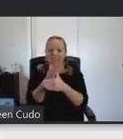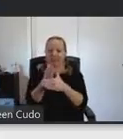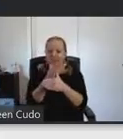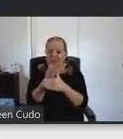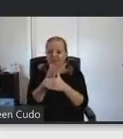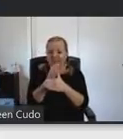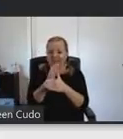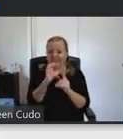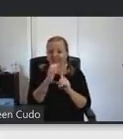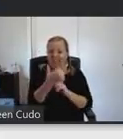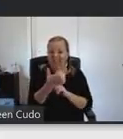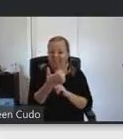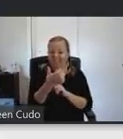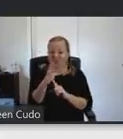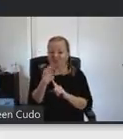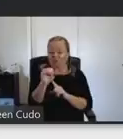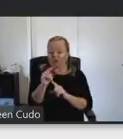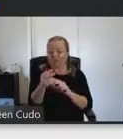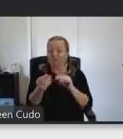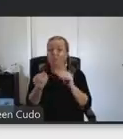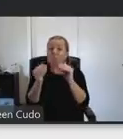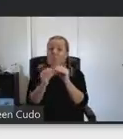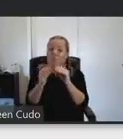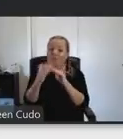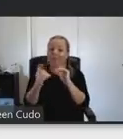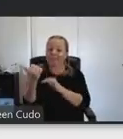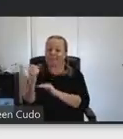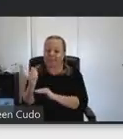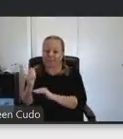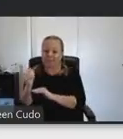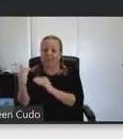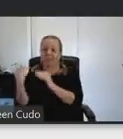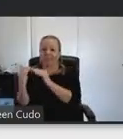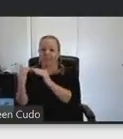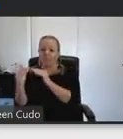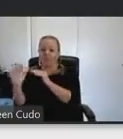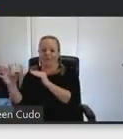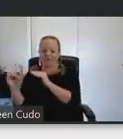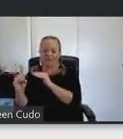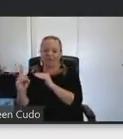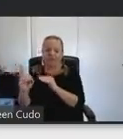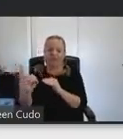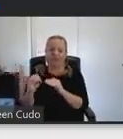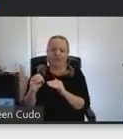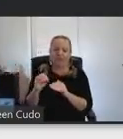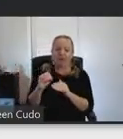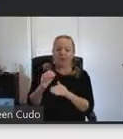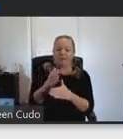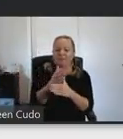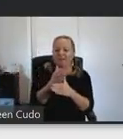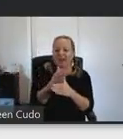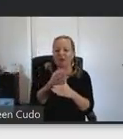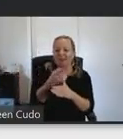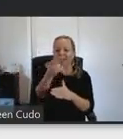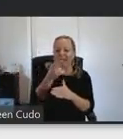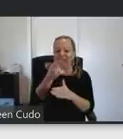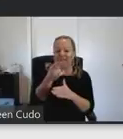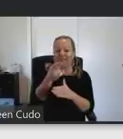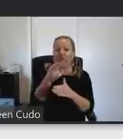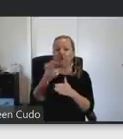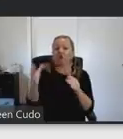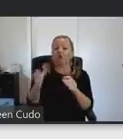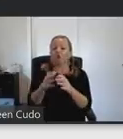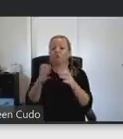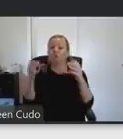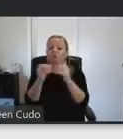but less than or equal to 50. Moderately high is a case rate greater than 50, but less than or equal to